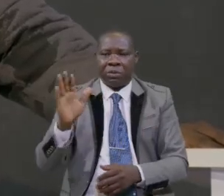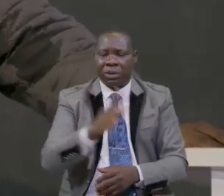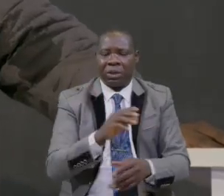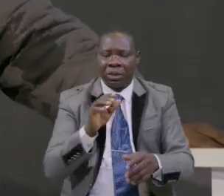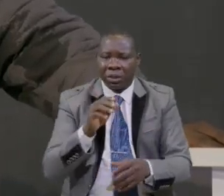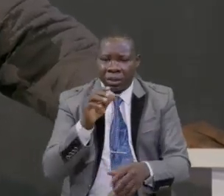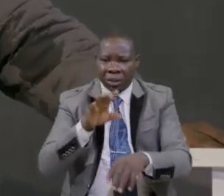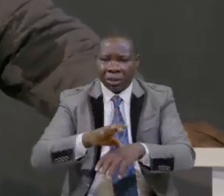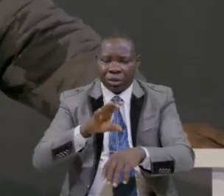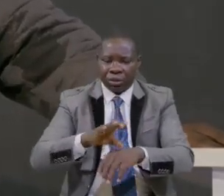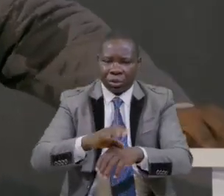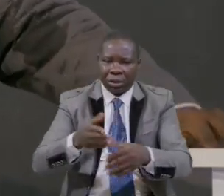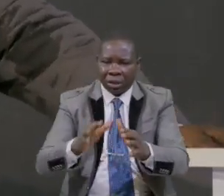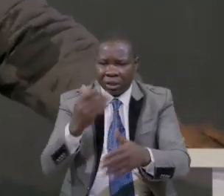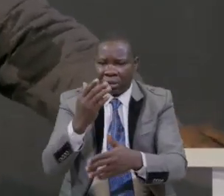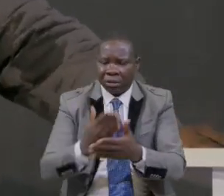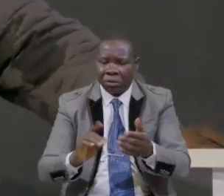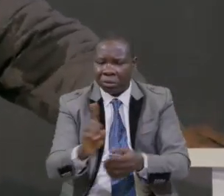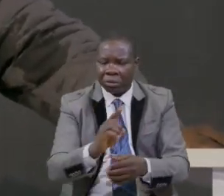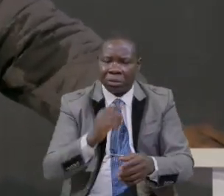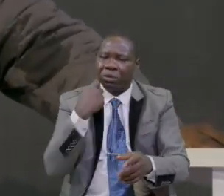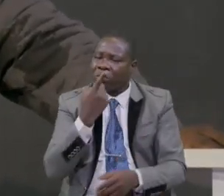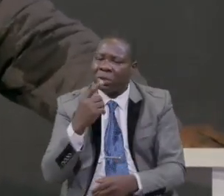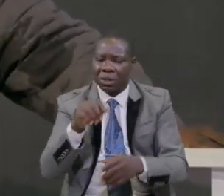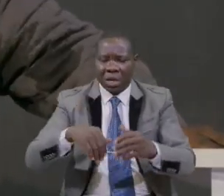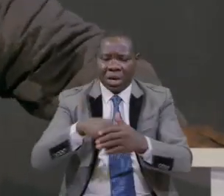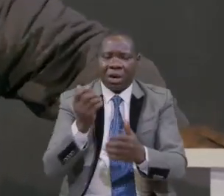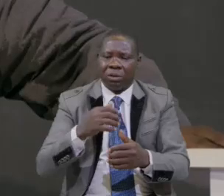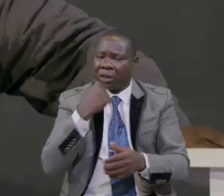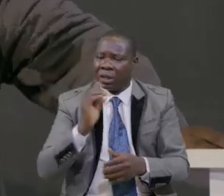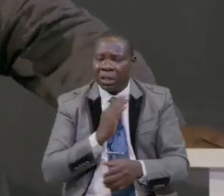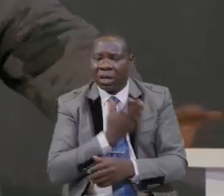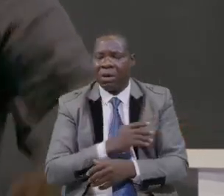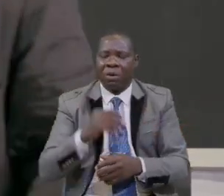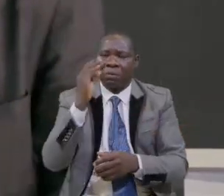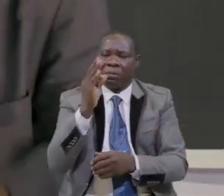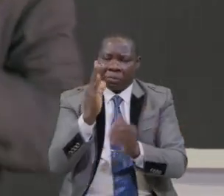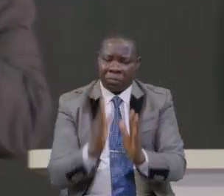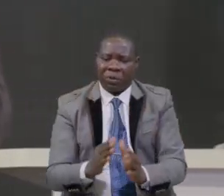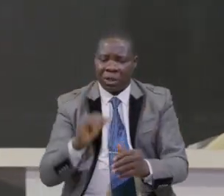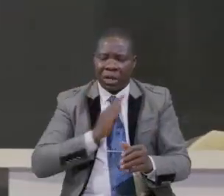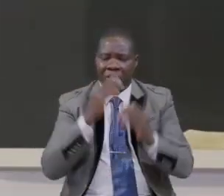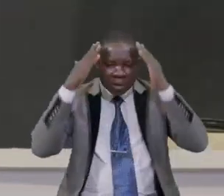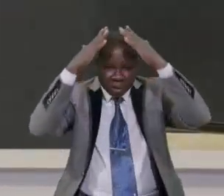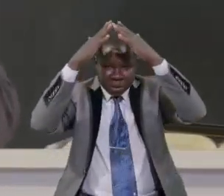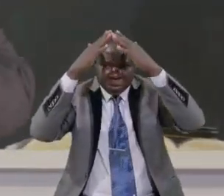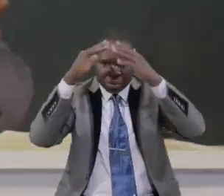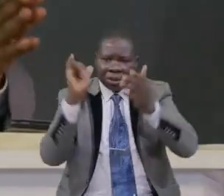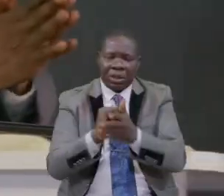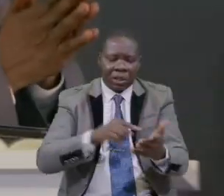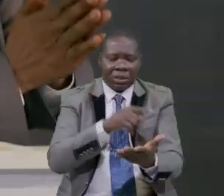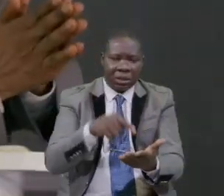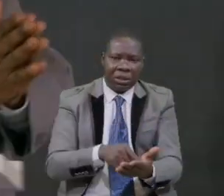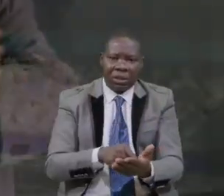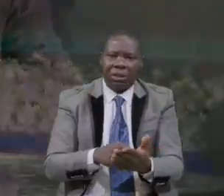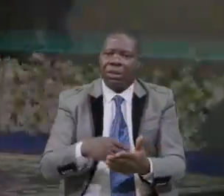Let somebody tell our prophets, our preachers, our bishops, that this ought not to be.